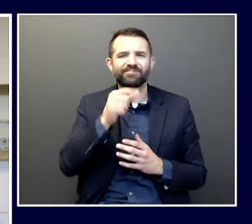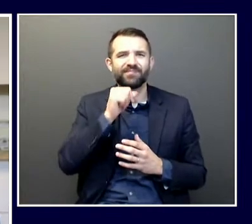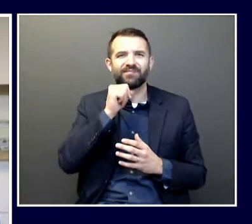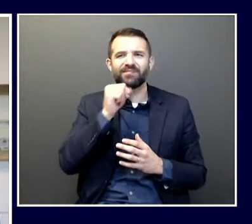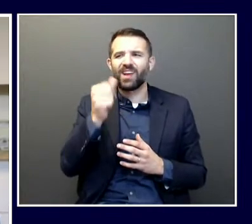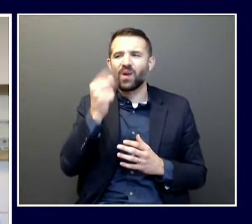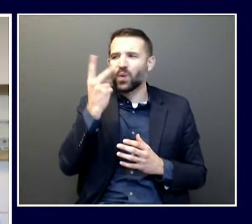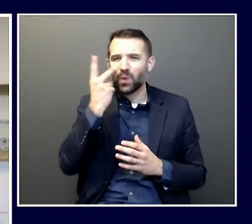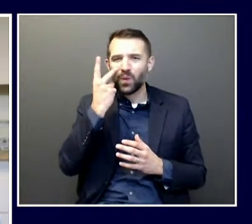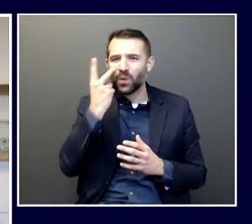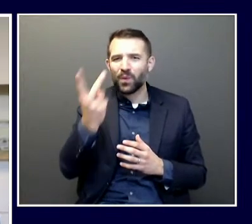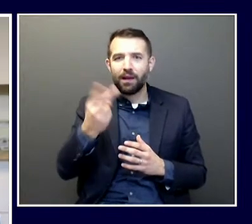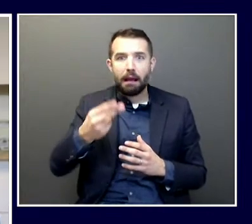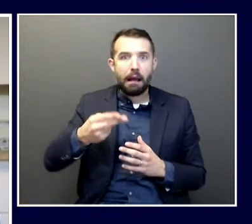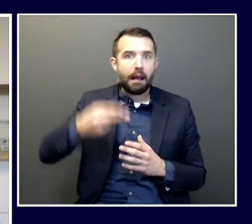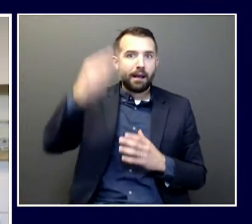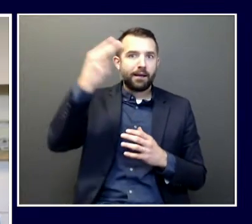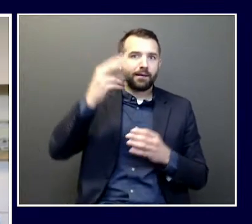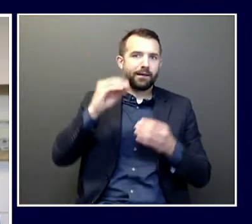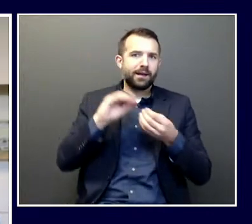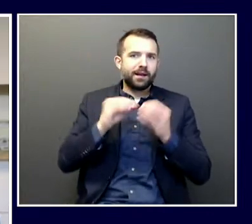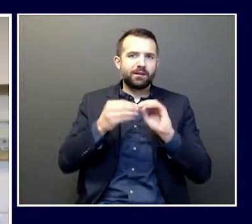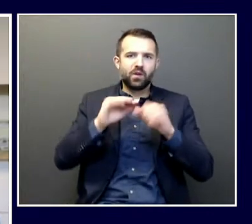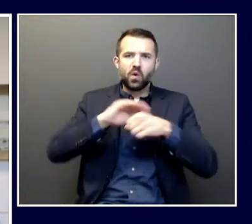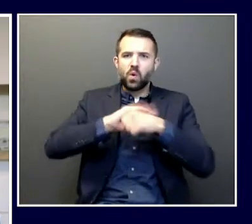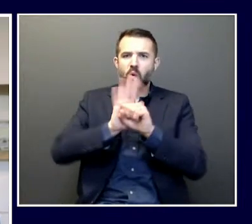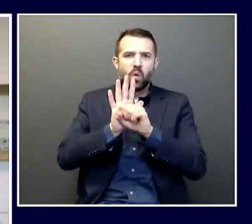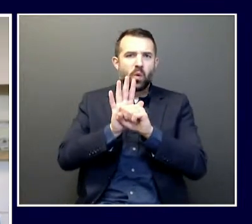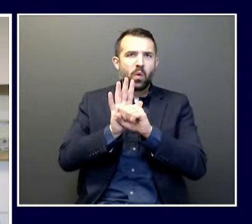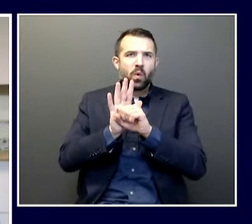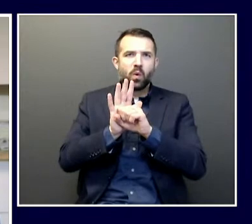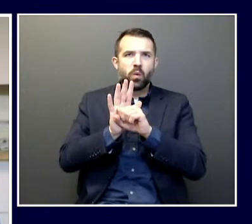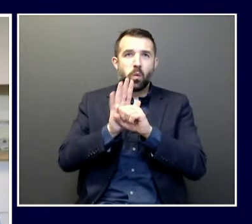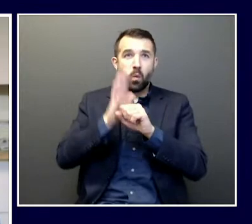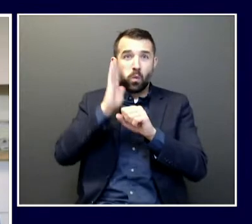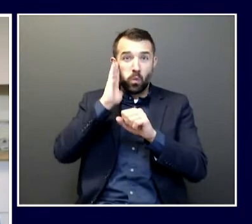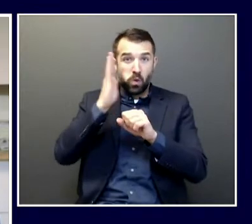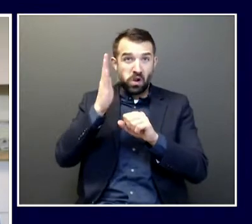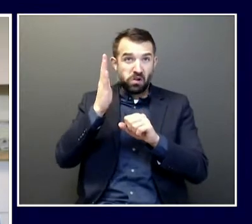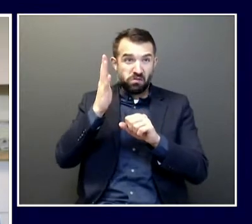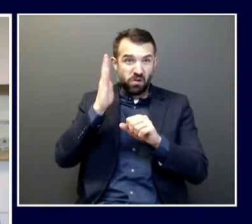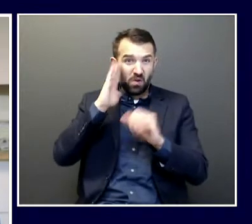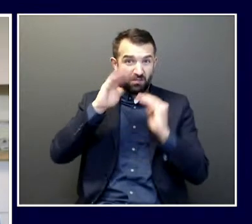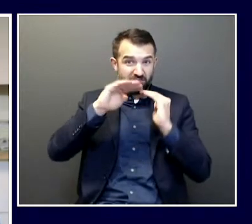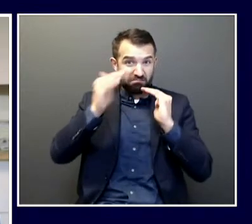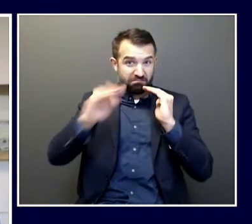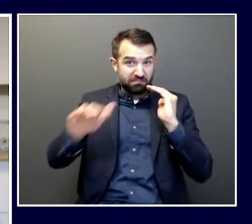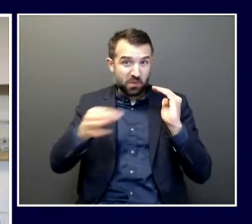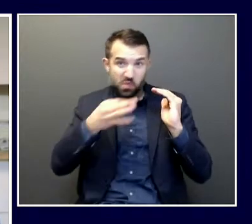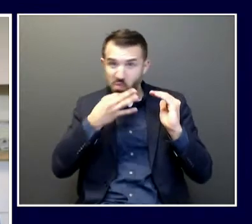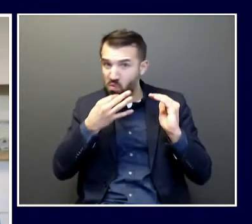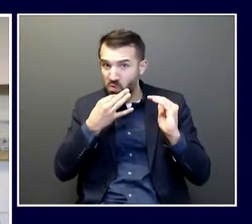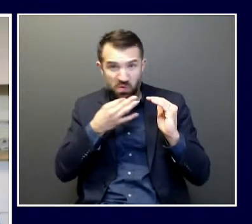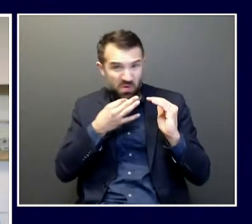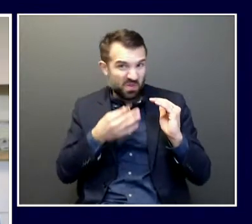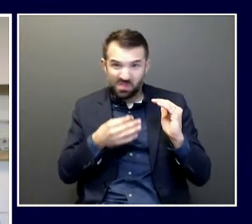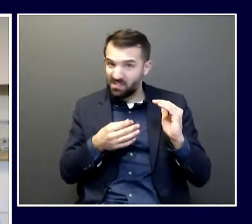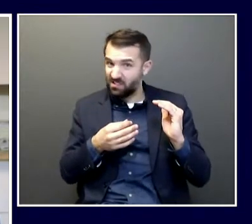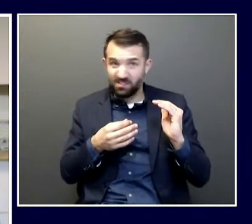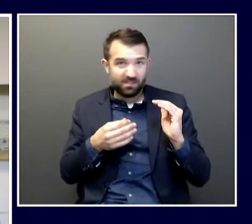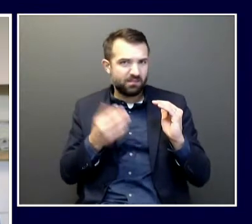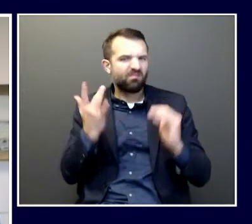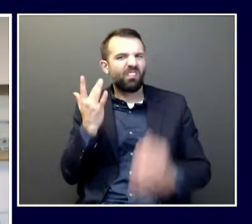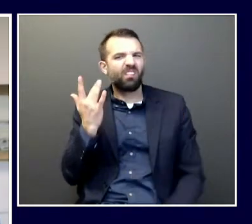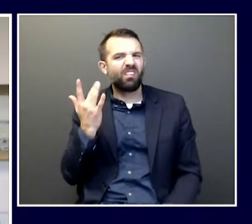case counts reversing itself anytime soon. Why specifically do you think that?